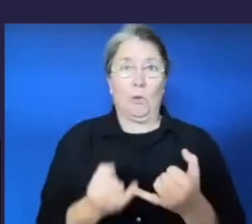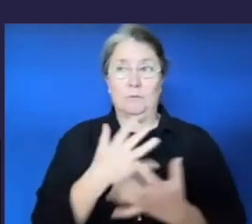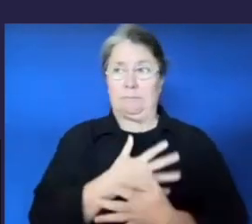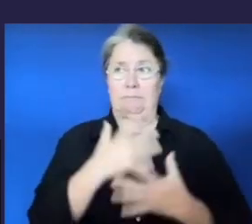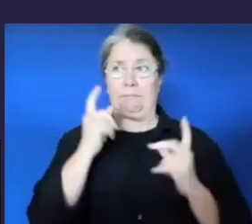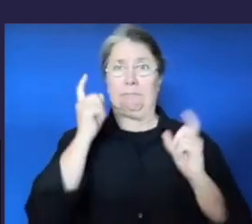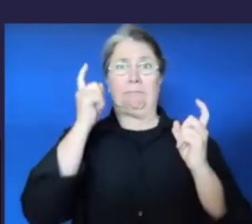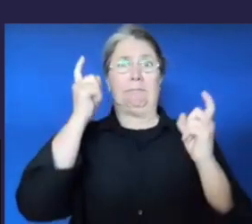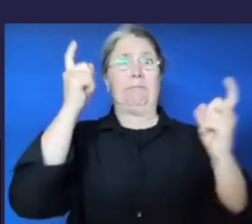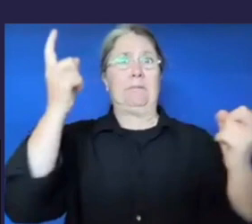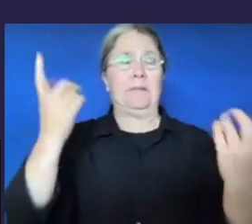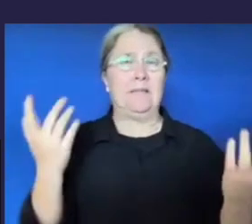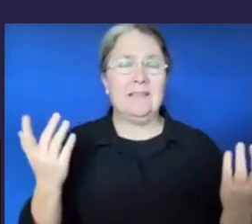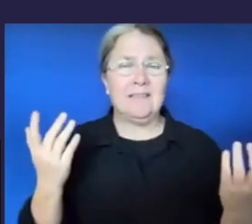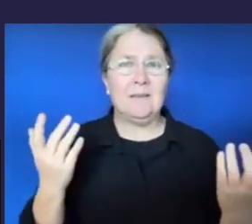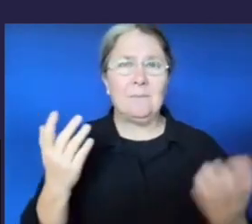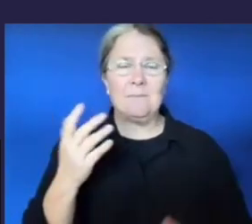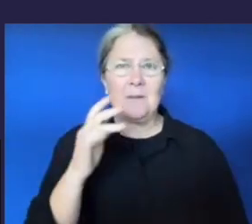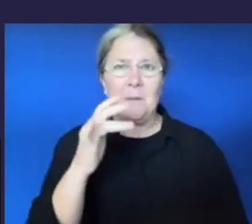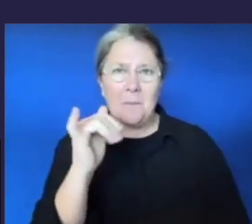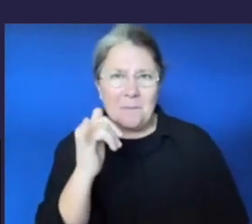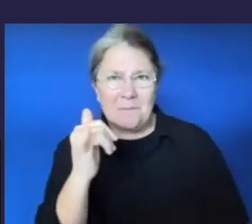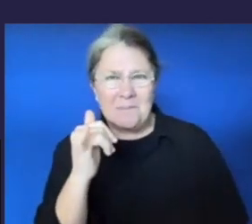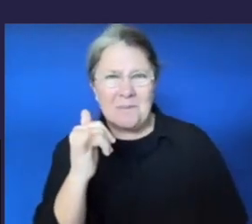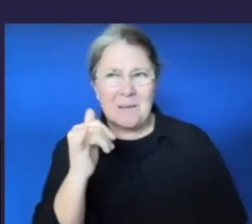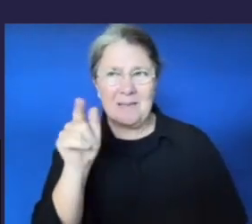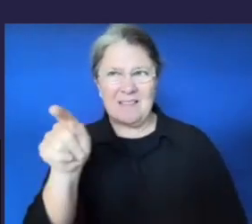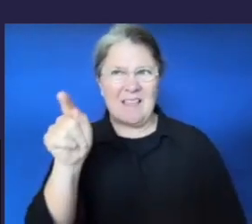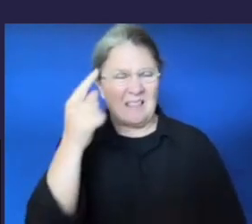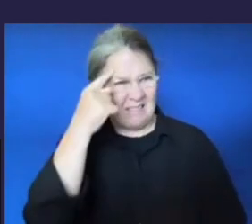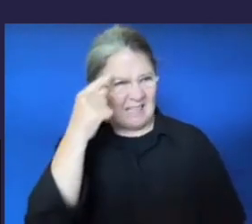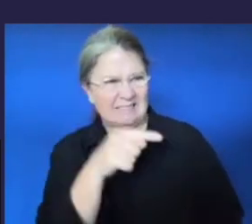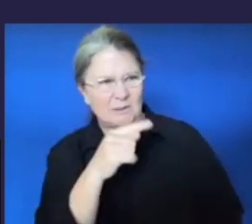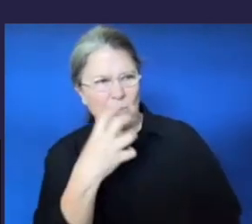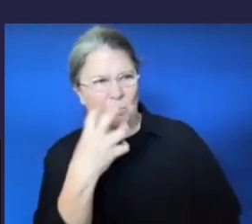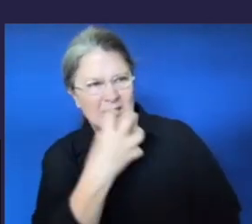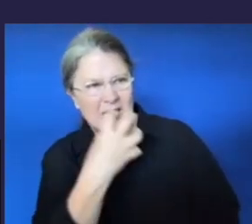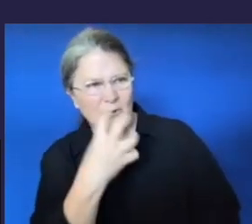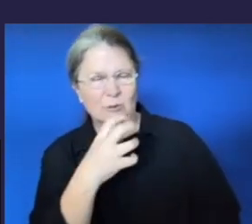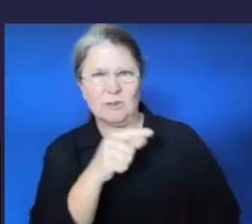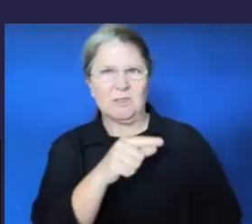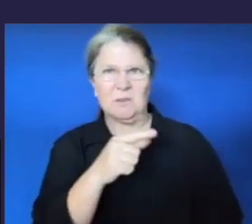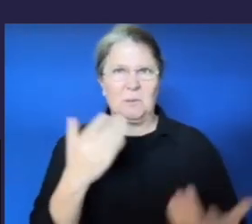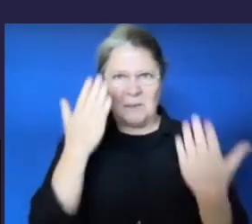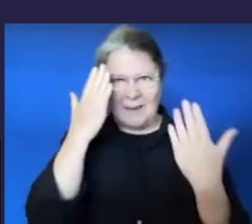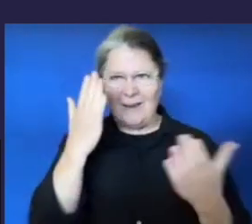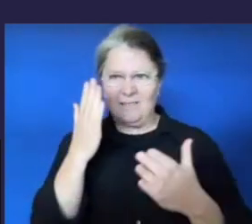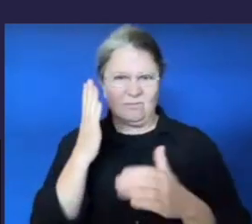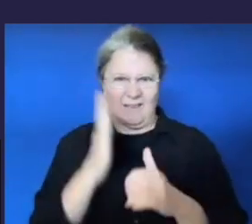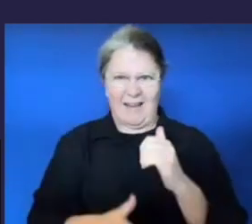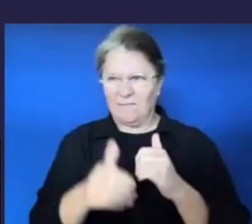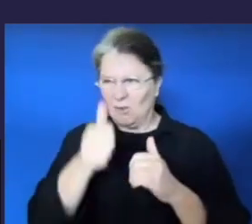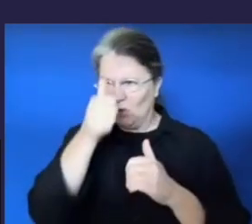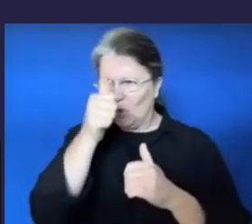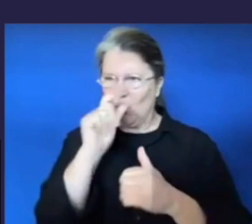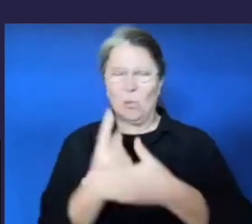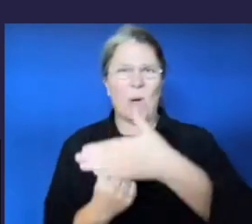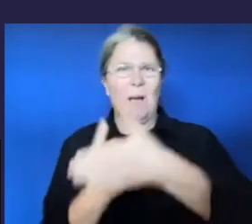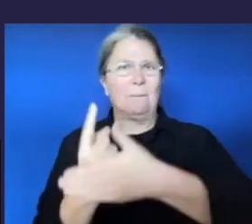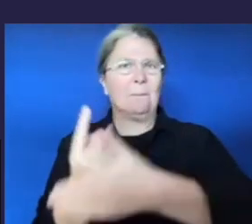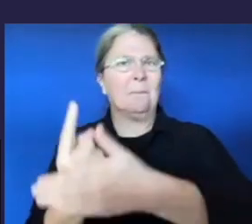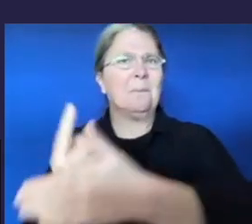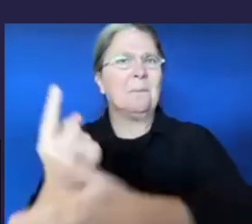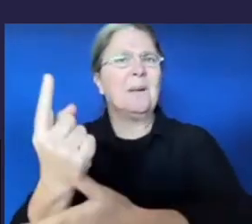as children, or as dangerous or unpredictable, or as having unusual health problems, are often